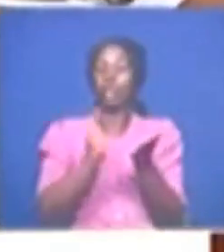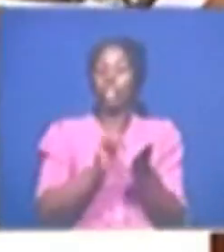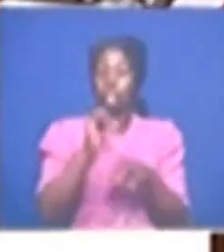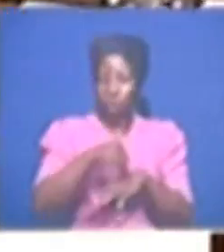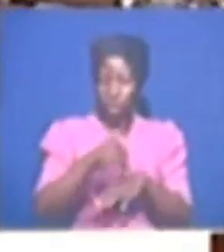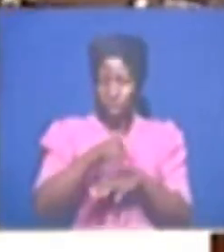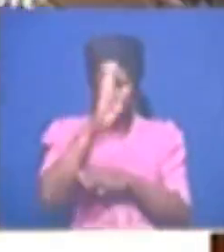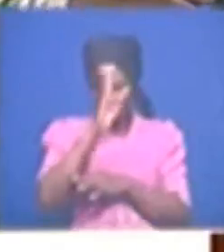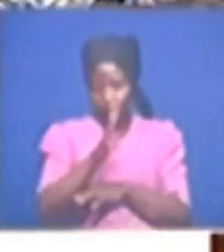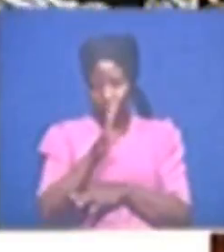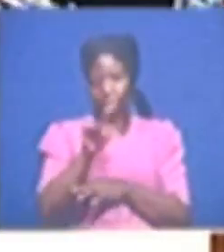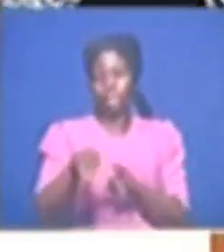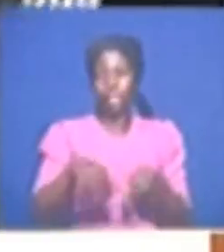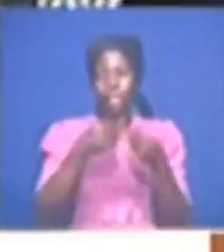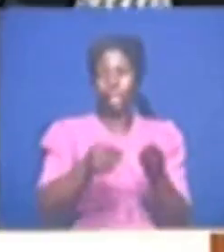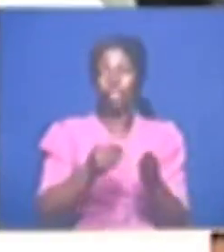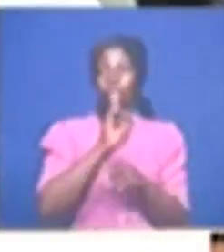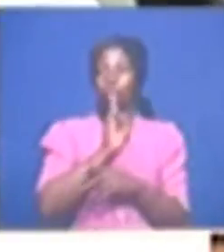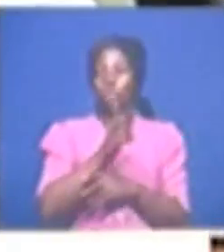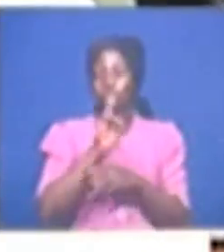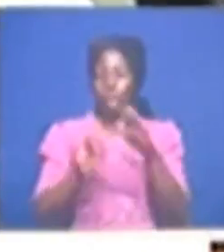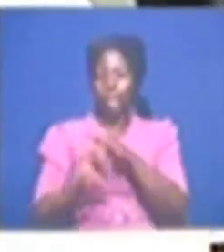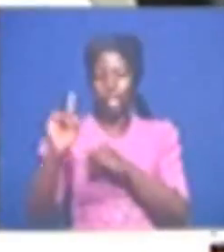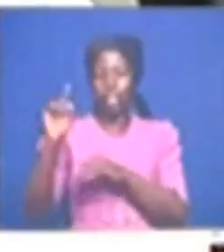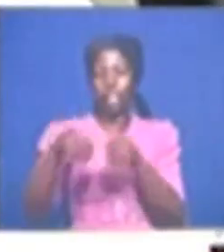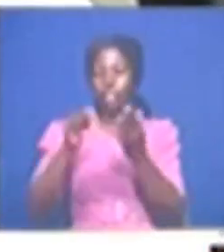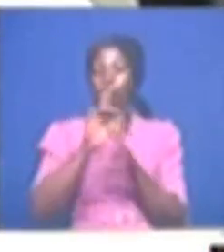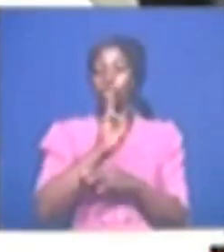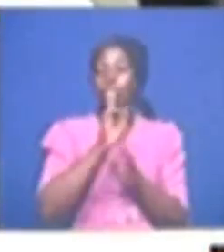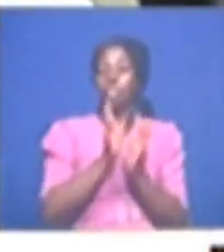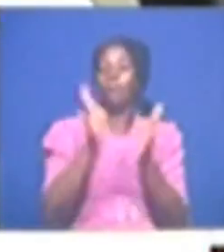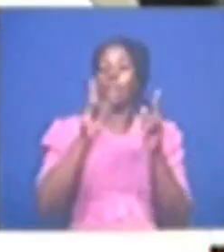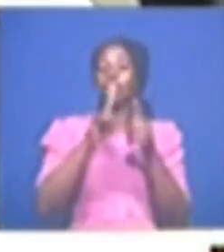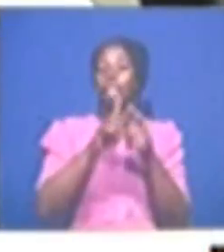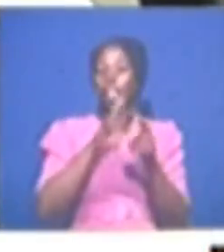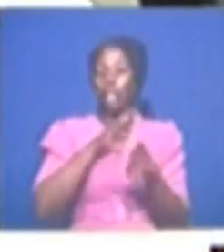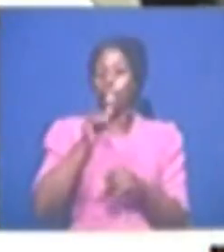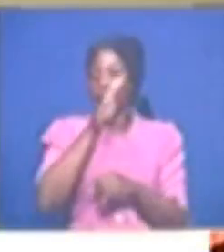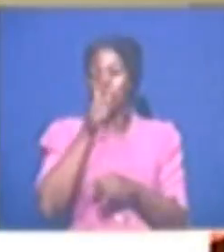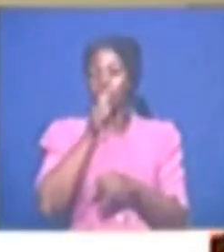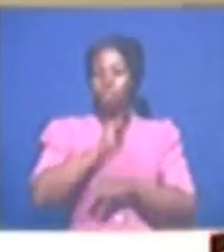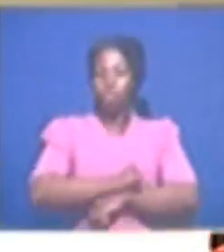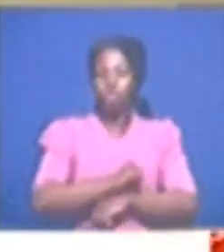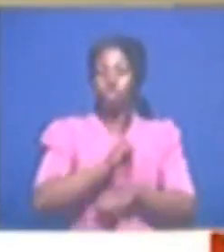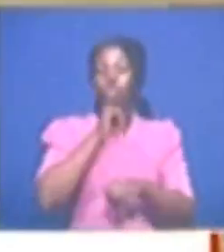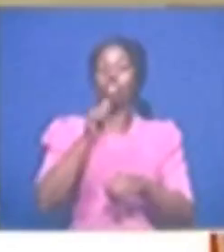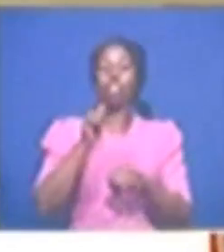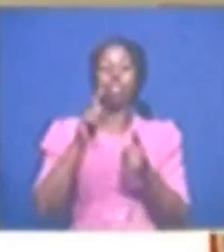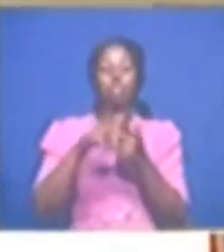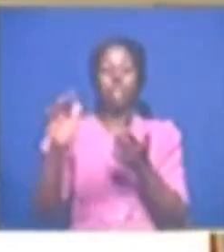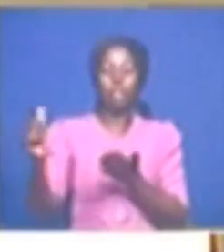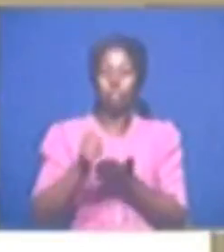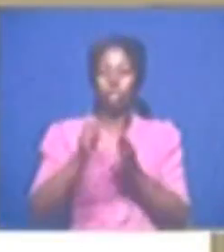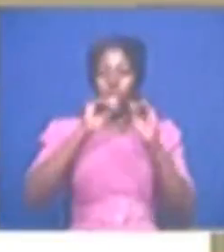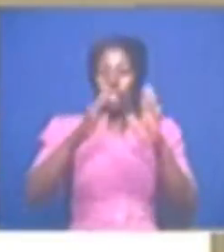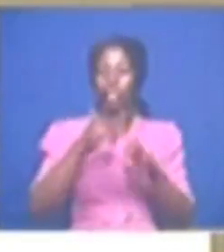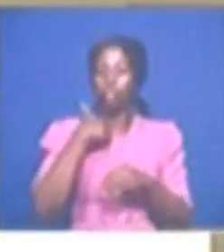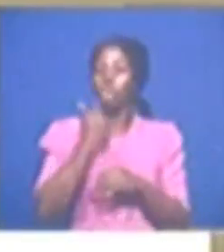a warning to private and public schools against employing teachers who are not registered with the TSC. If it's found